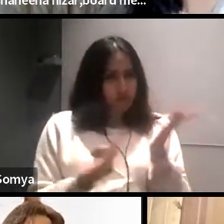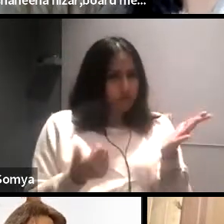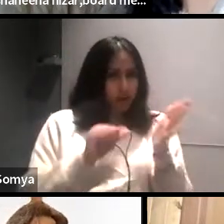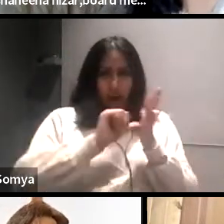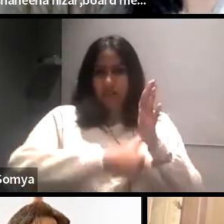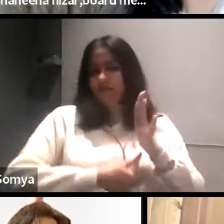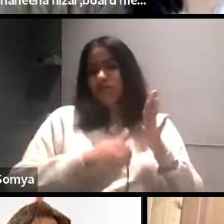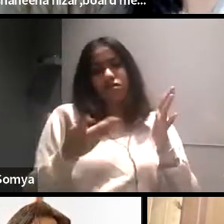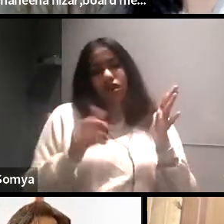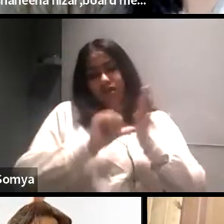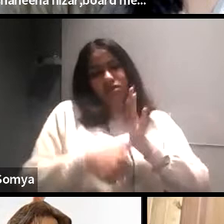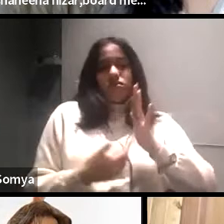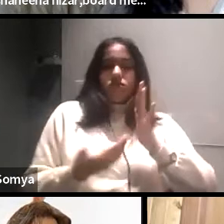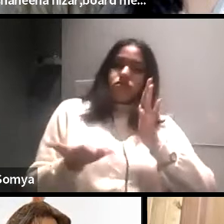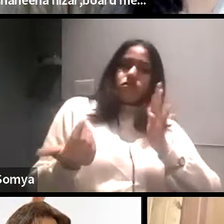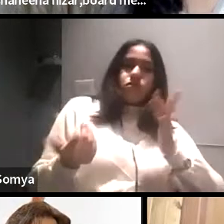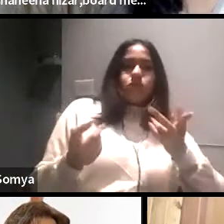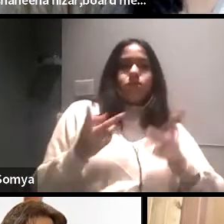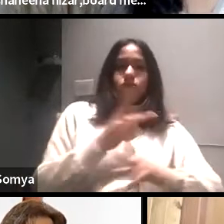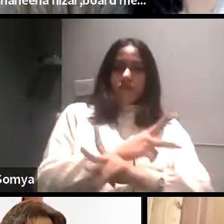don't know if that answers the question.